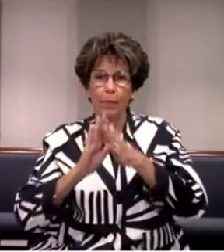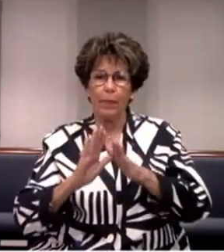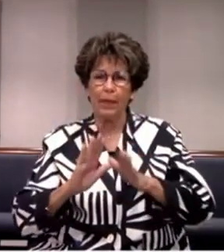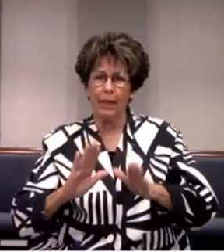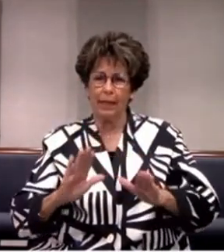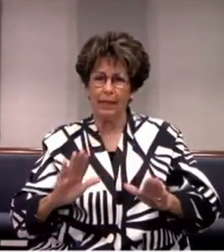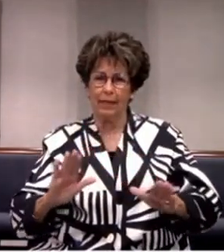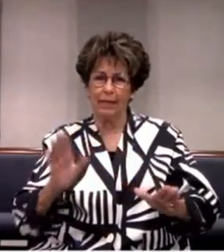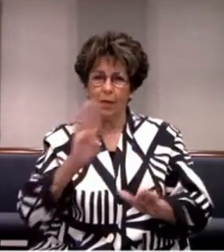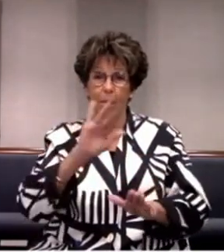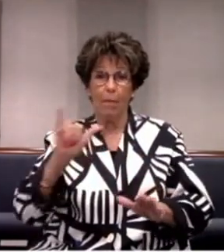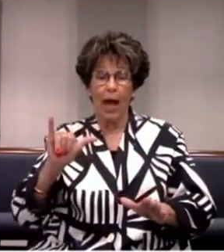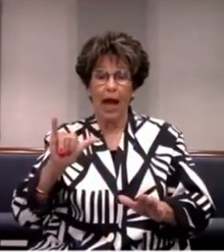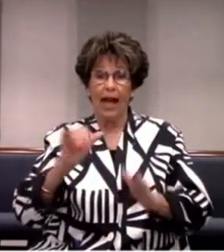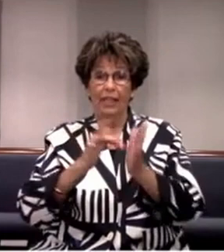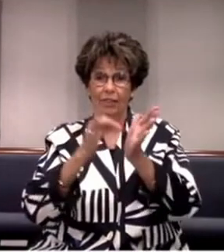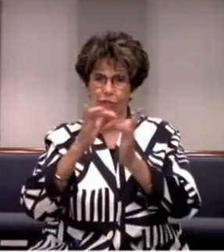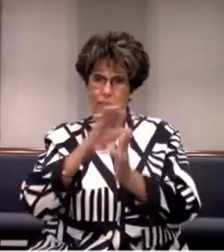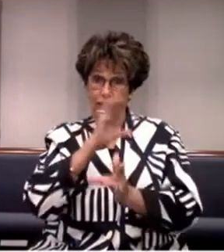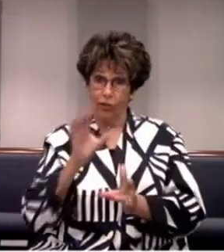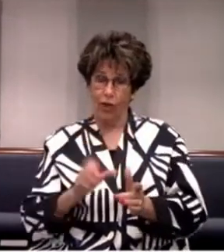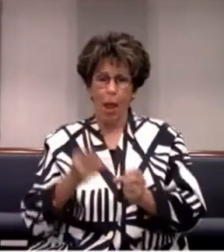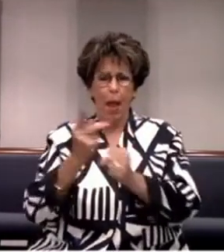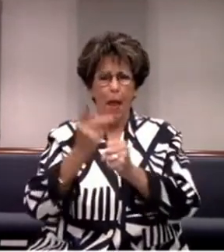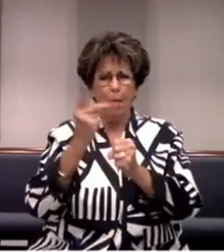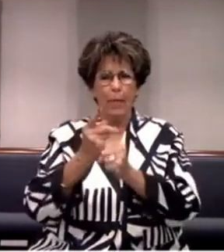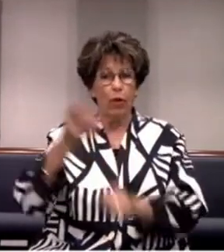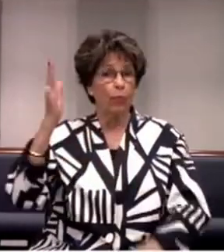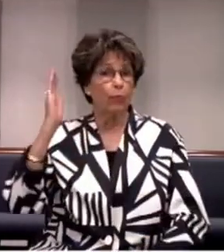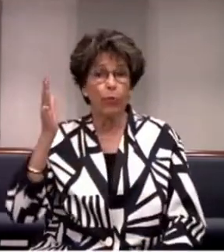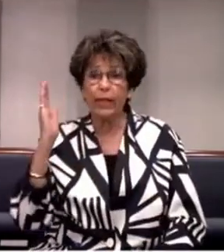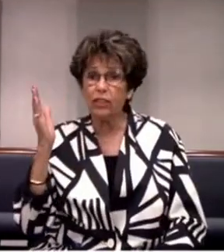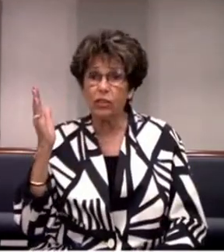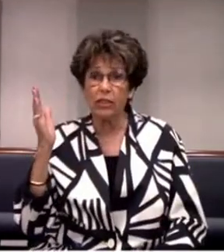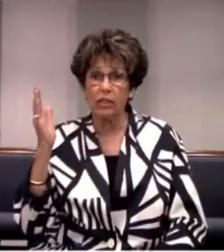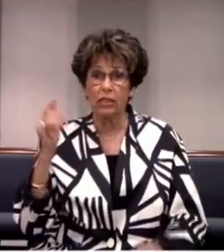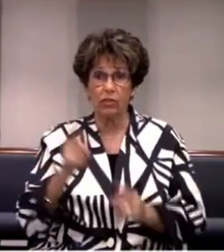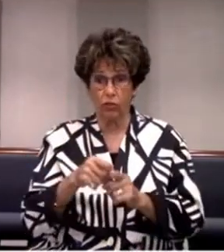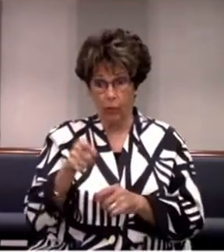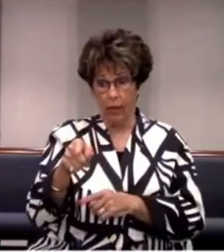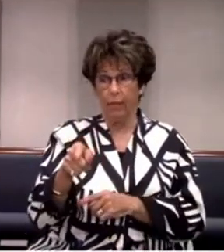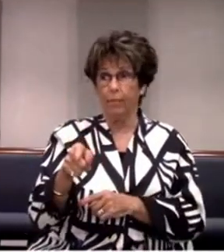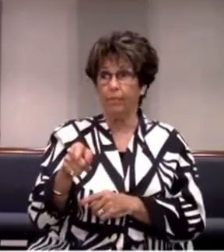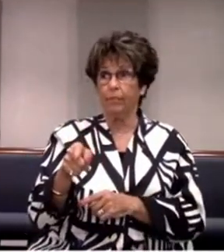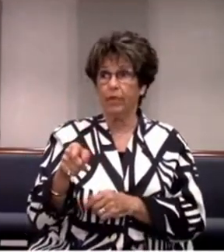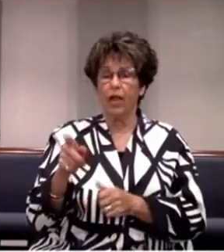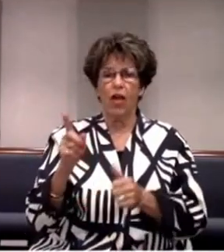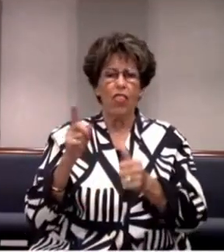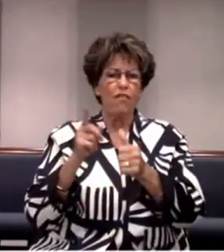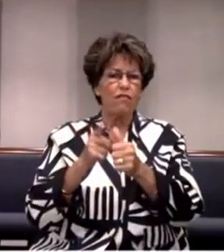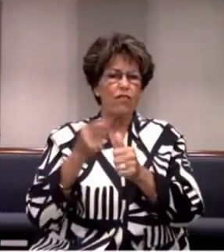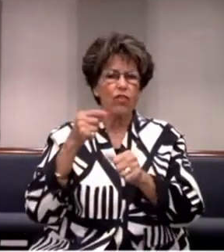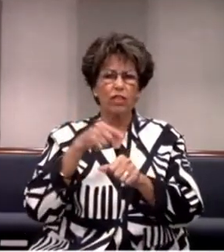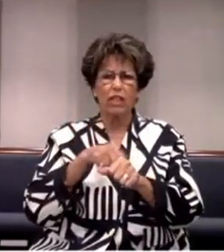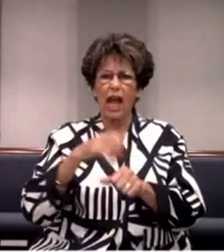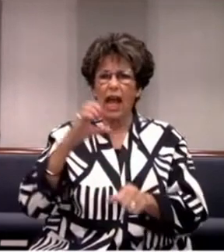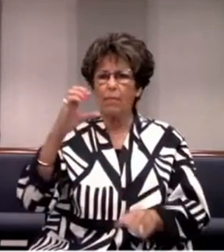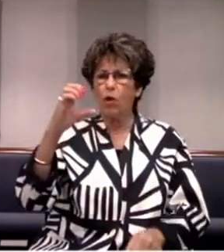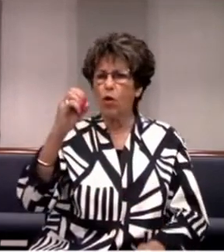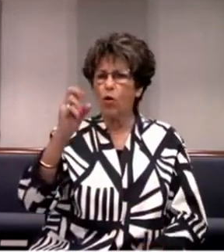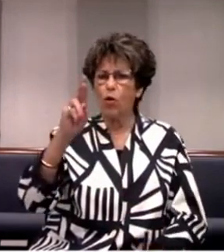Jesus Christ. And so Peter preaches to Cornelius, first time Cornelius has ever heard about